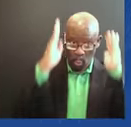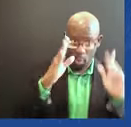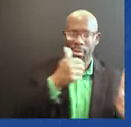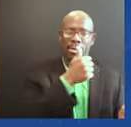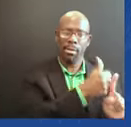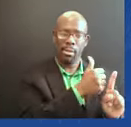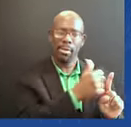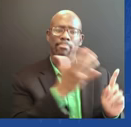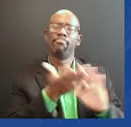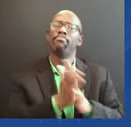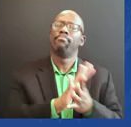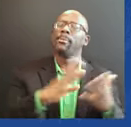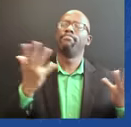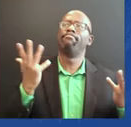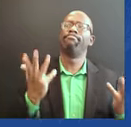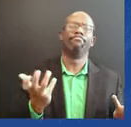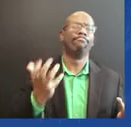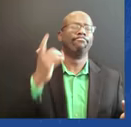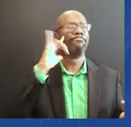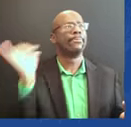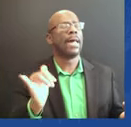don't want to exaggerate it, he's become